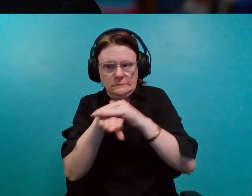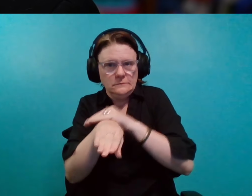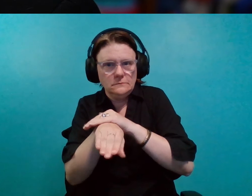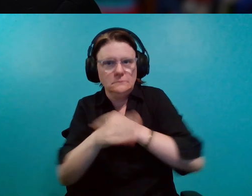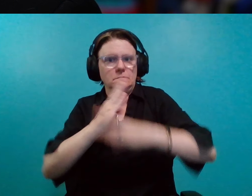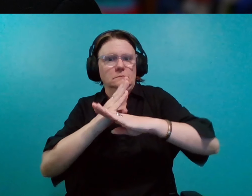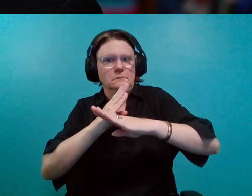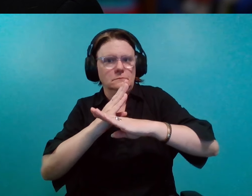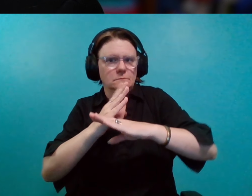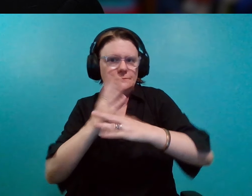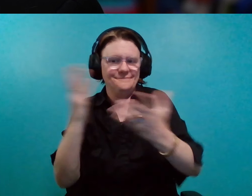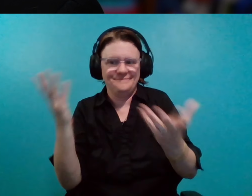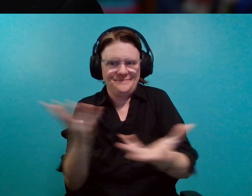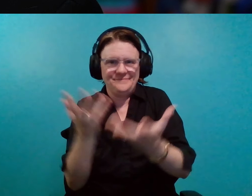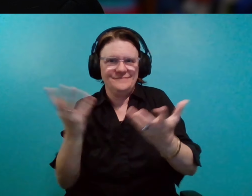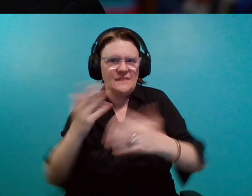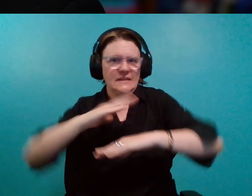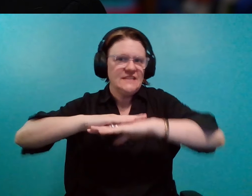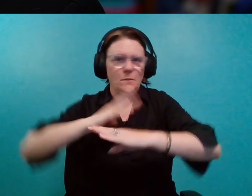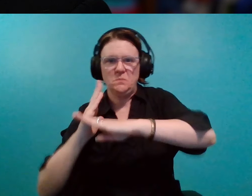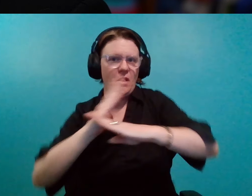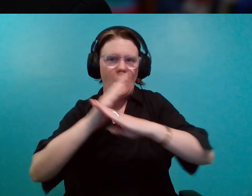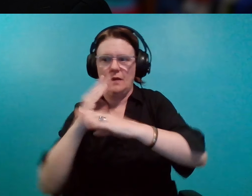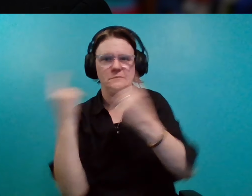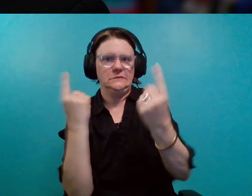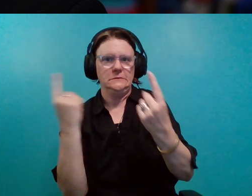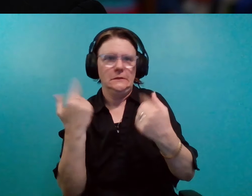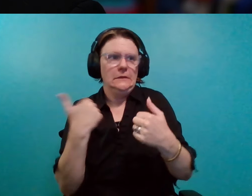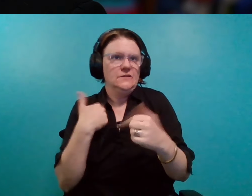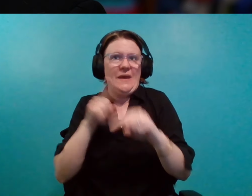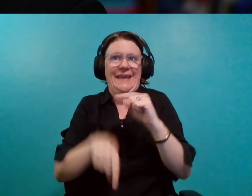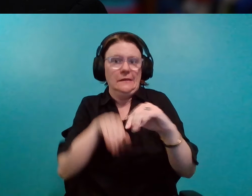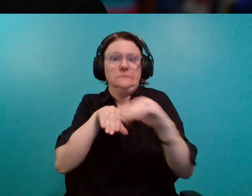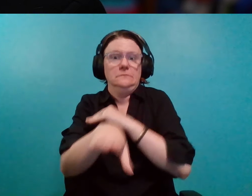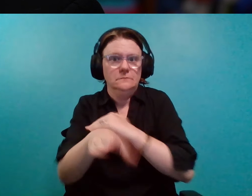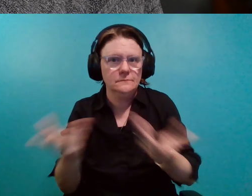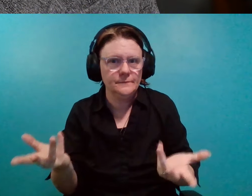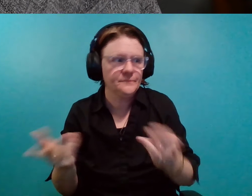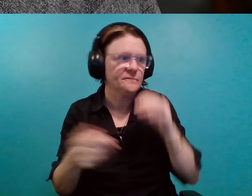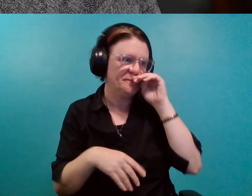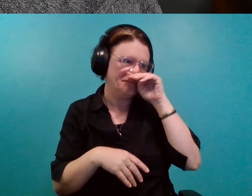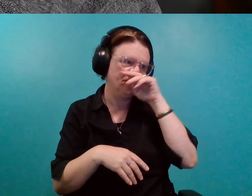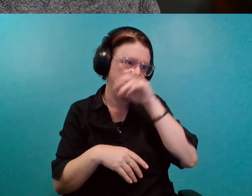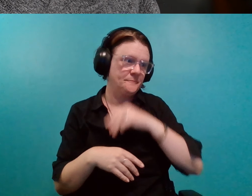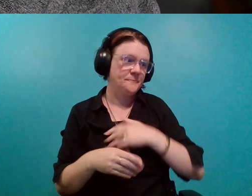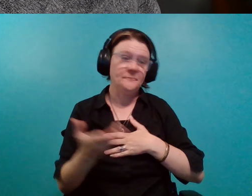me to get down to the well to actually advocate for a client. You